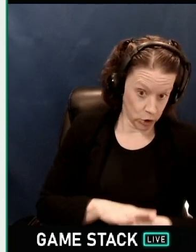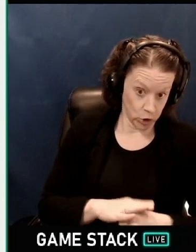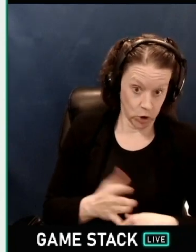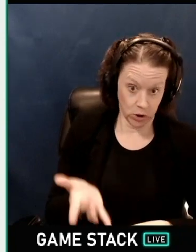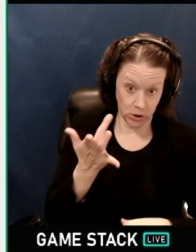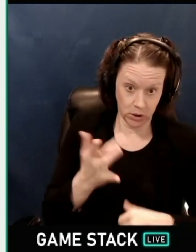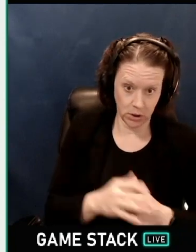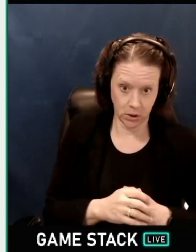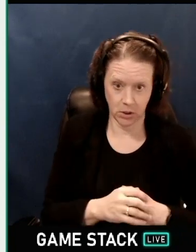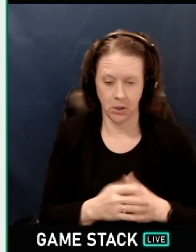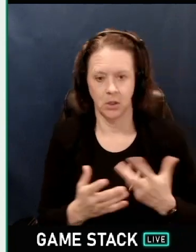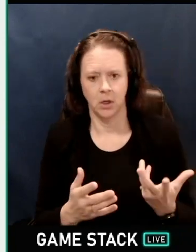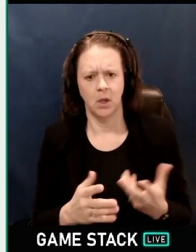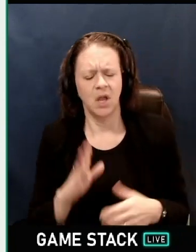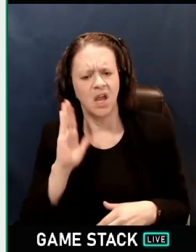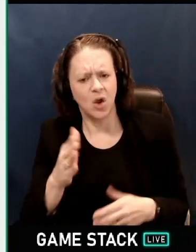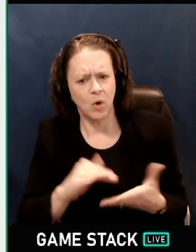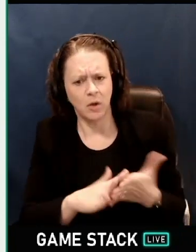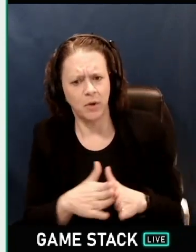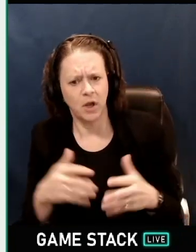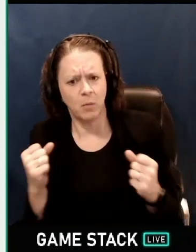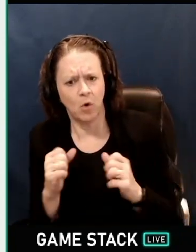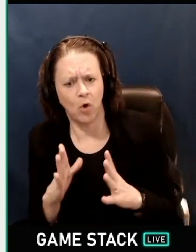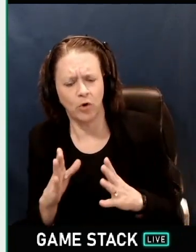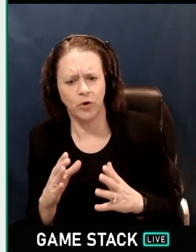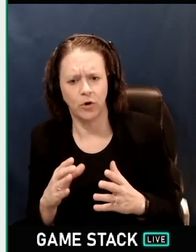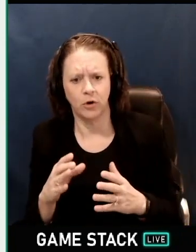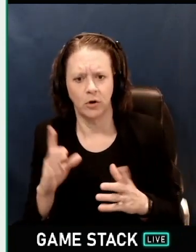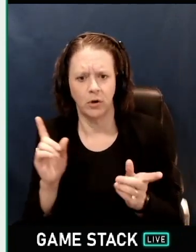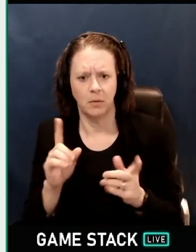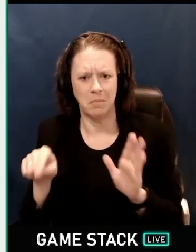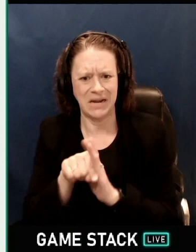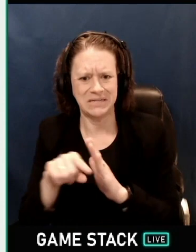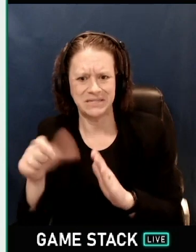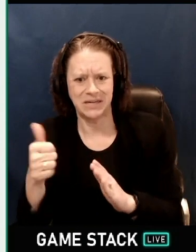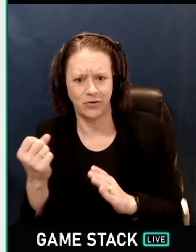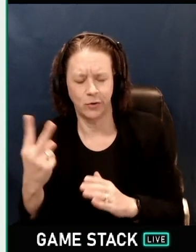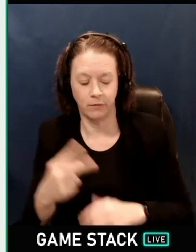It will get colder until level -10 or 12. Great, forgot a jacket.